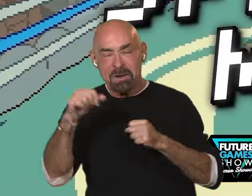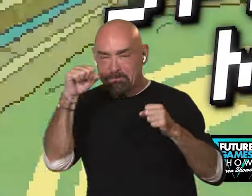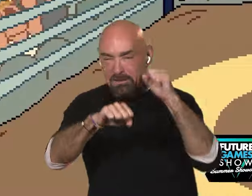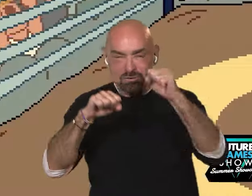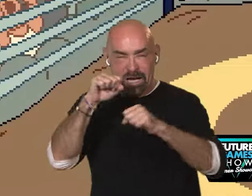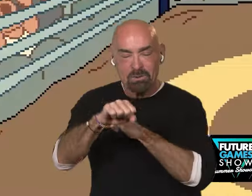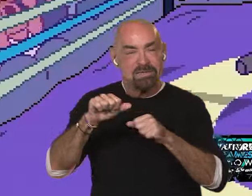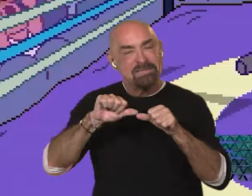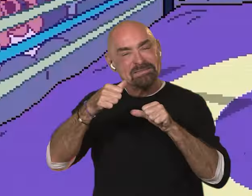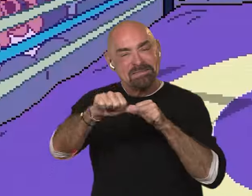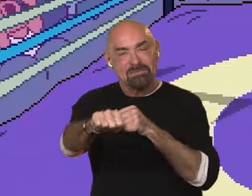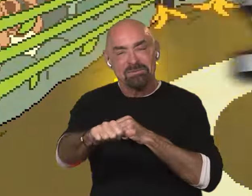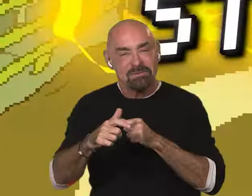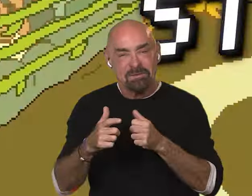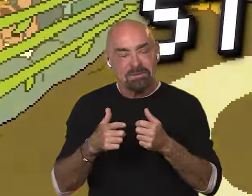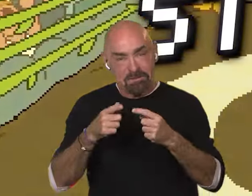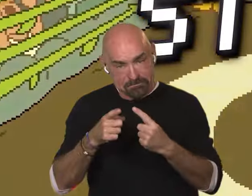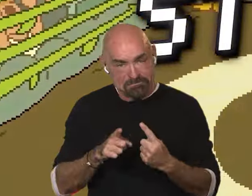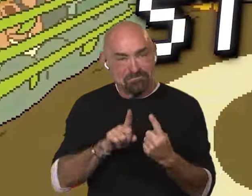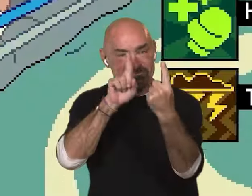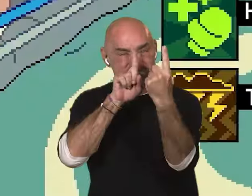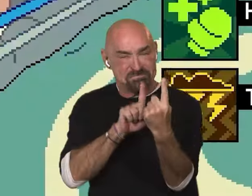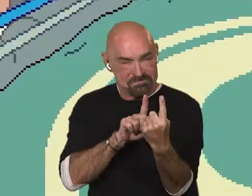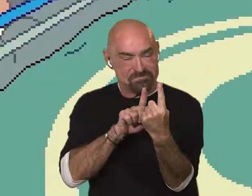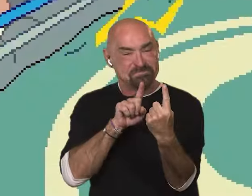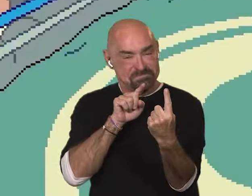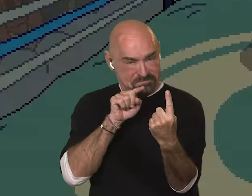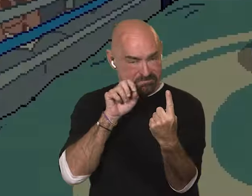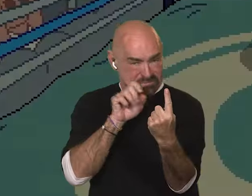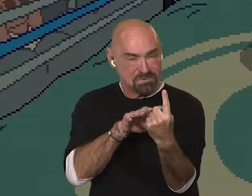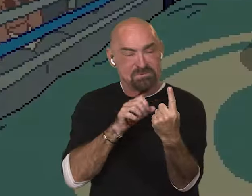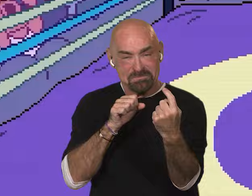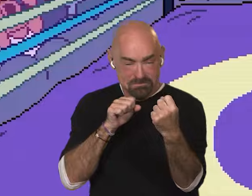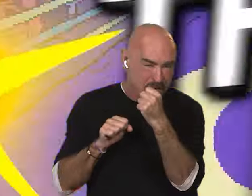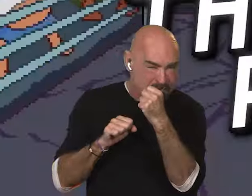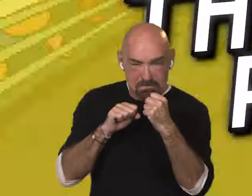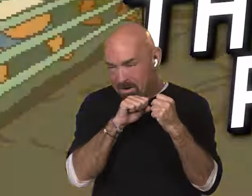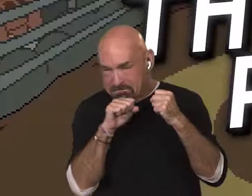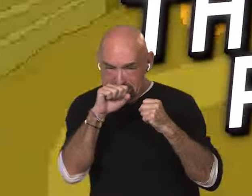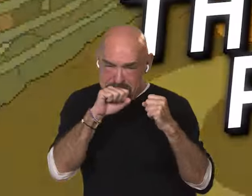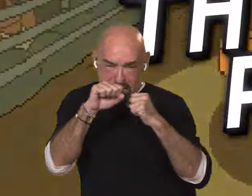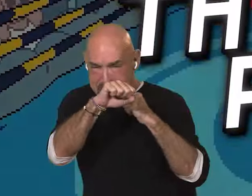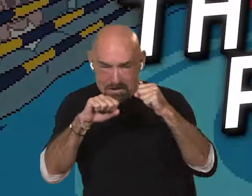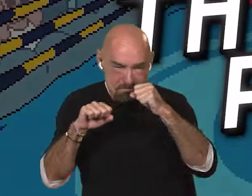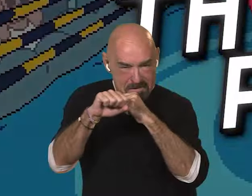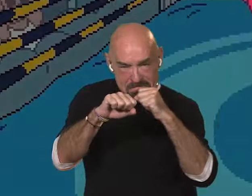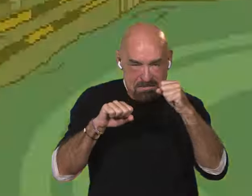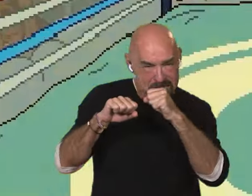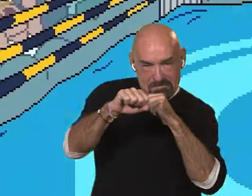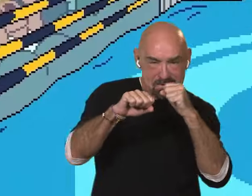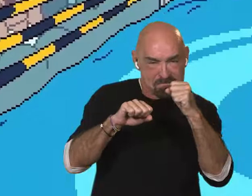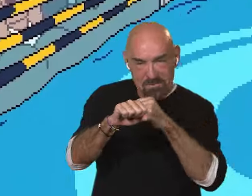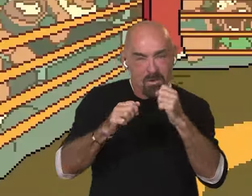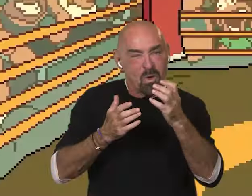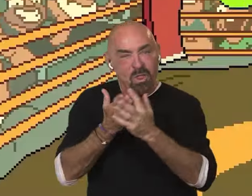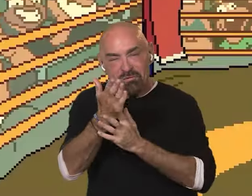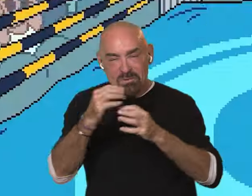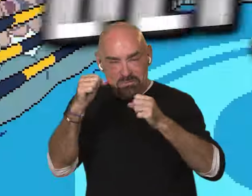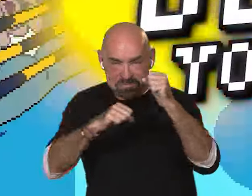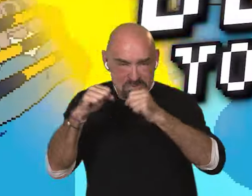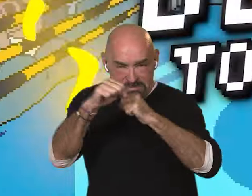Punch-Out series. Quirky opponents are brought to life by fluid animations as you bob, weave, and jab your way through the clobbering